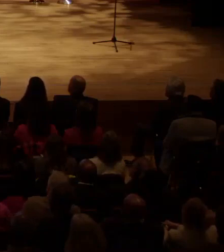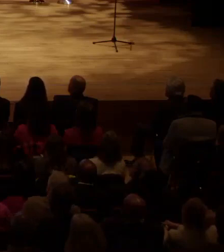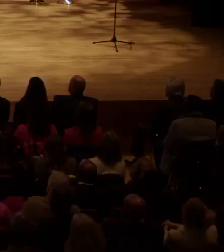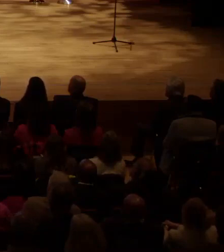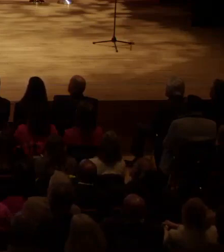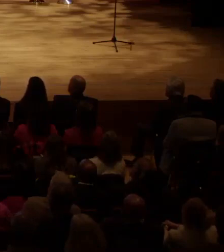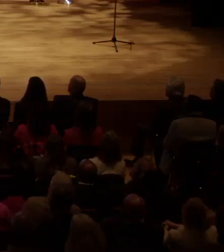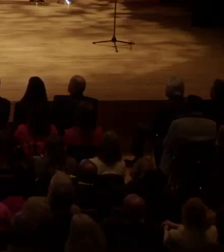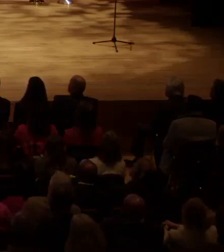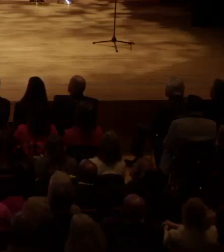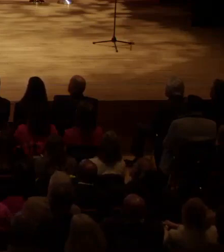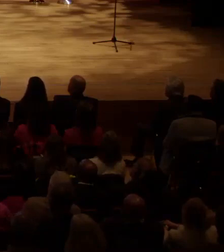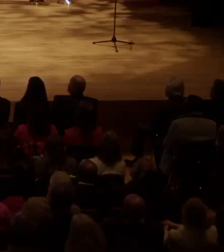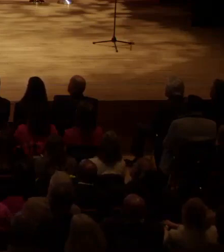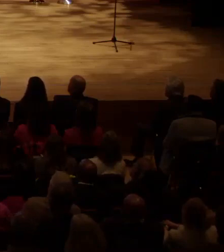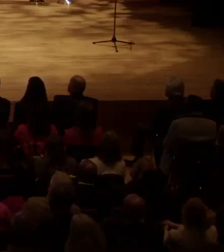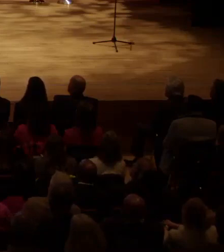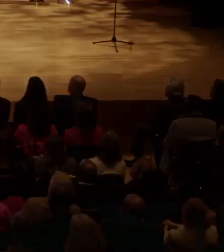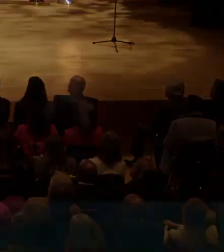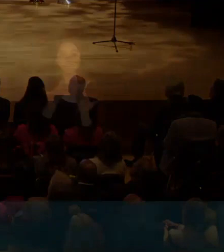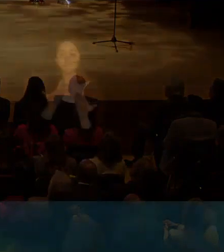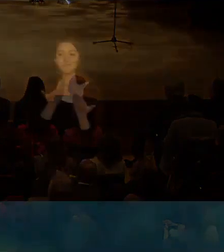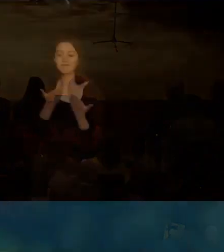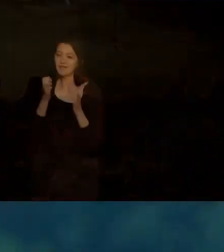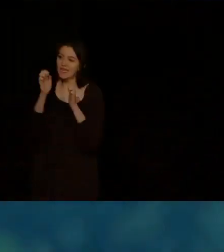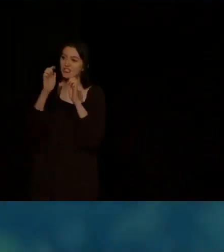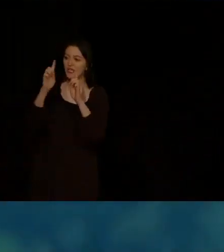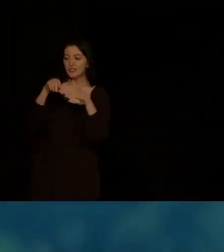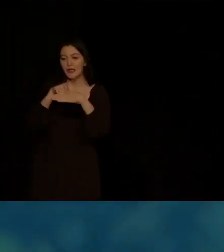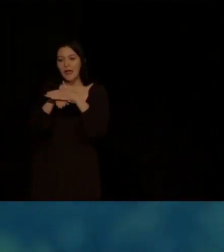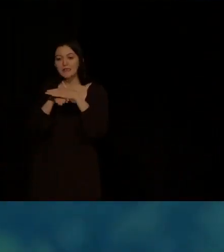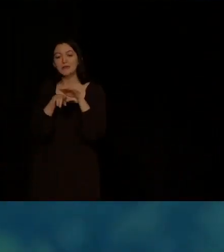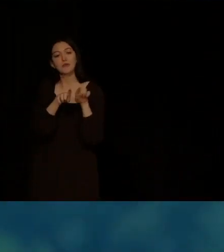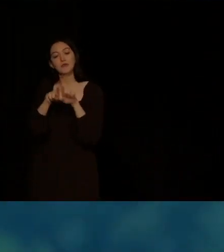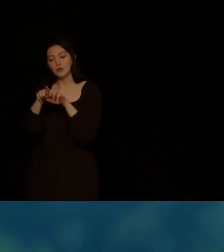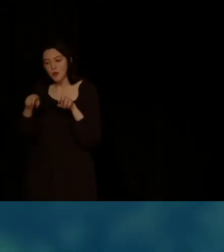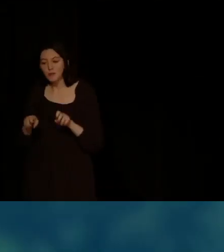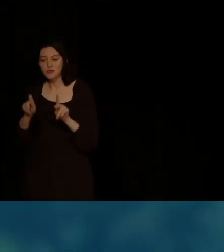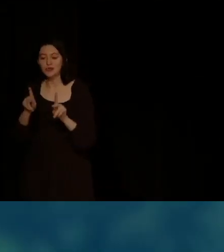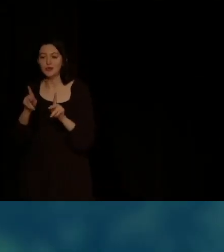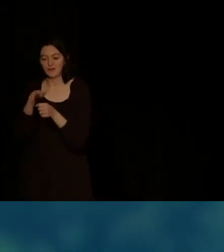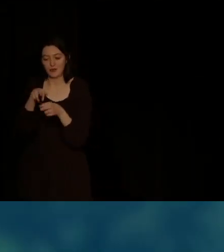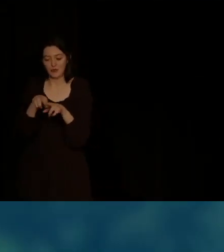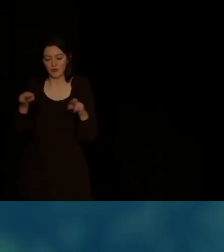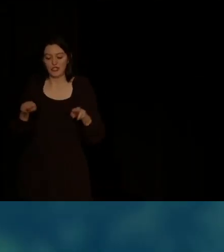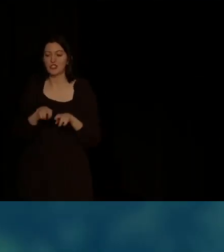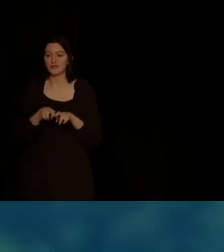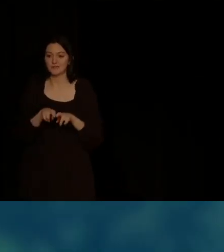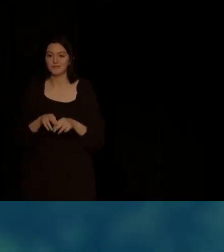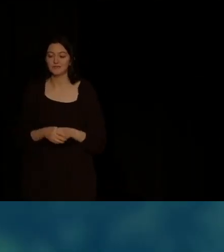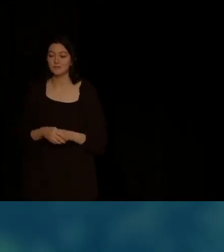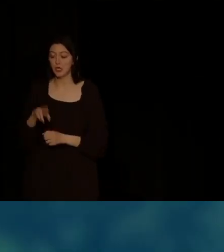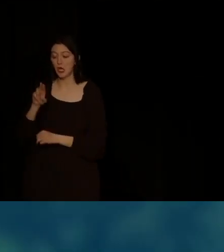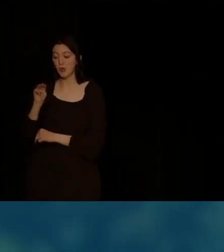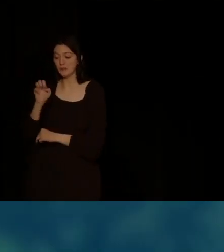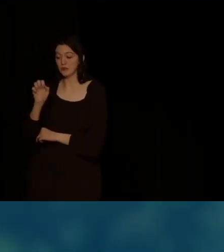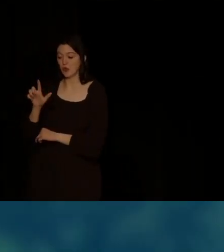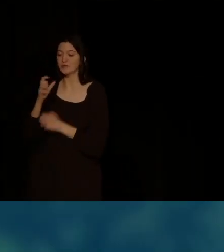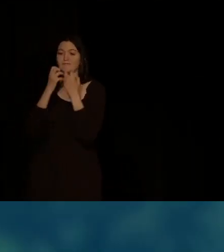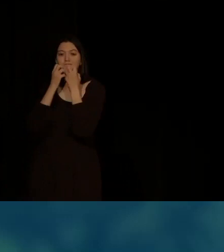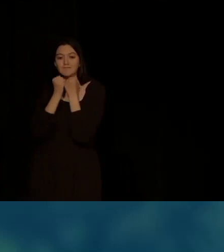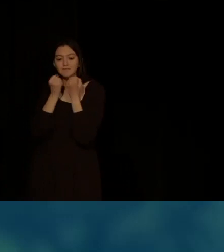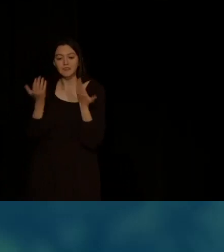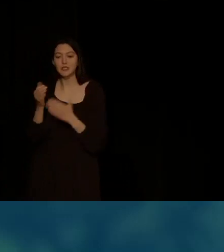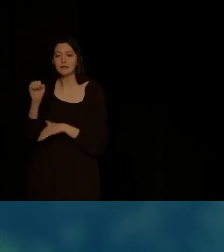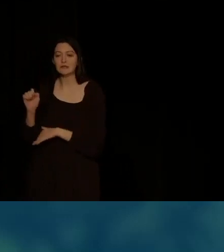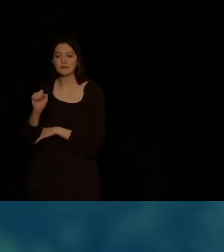and commitment to delivering educational access and opportunity to our region. UMSL is a treasure for St. Louis